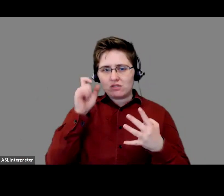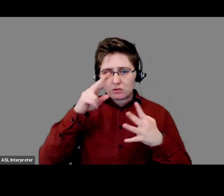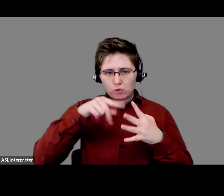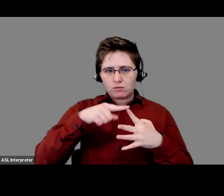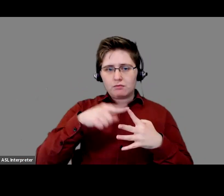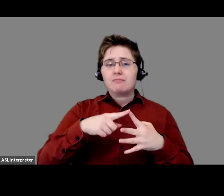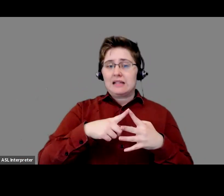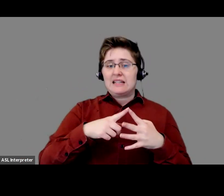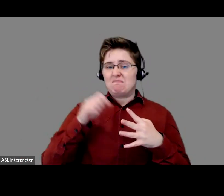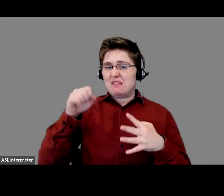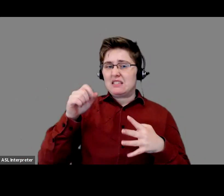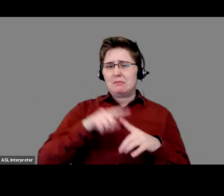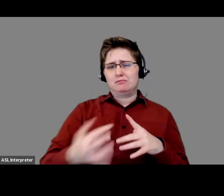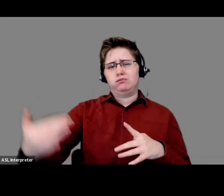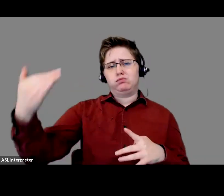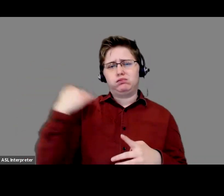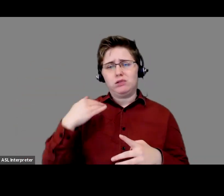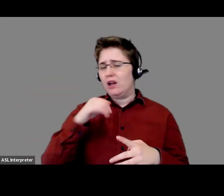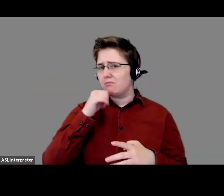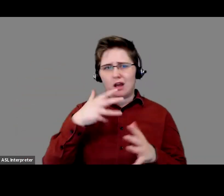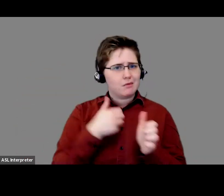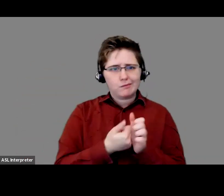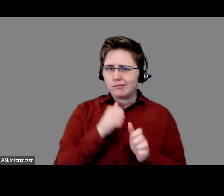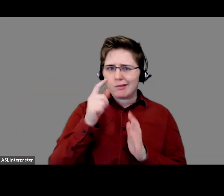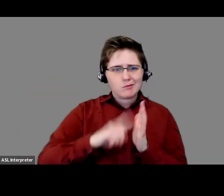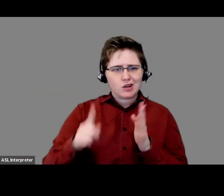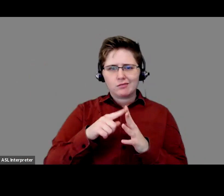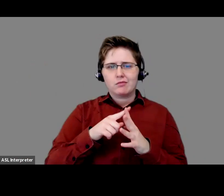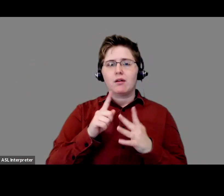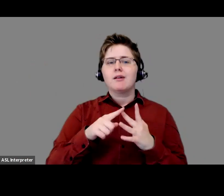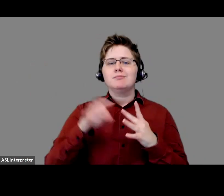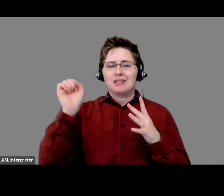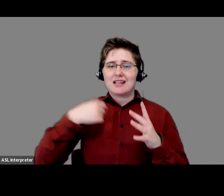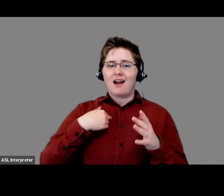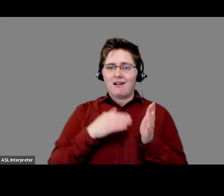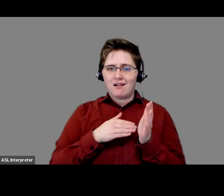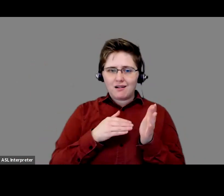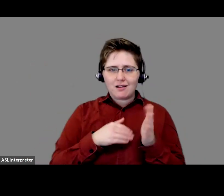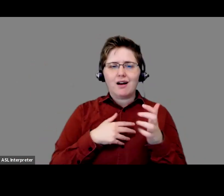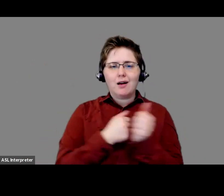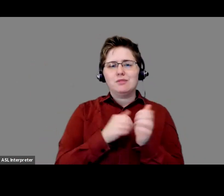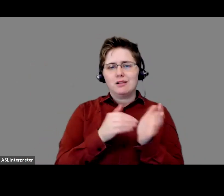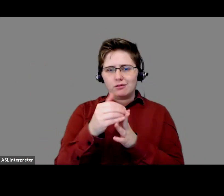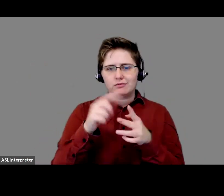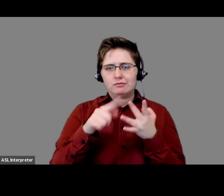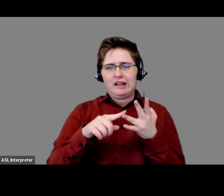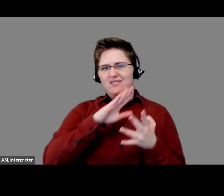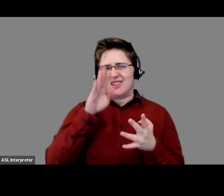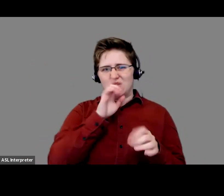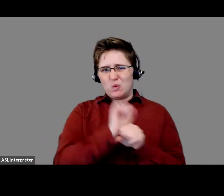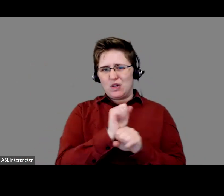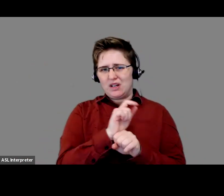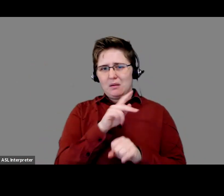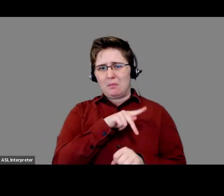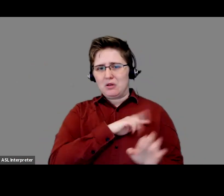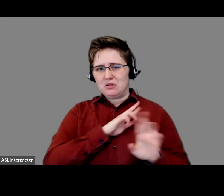read, are I have, but it was long ago. It has not been updated or checked. I have and regularly update my plan. I have never worked on a personal